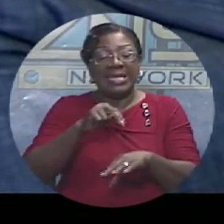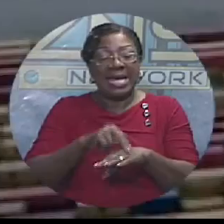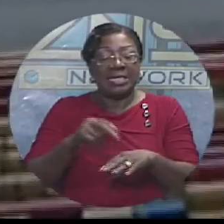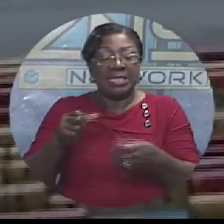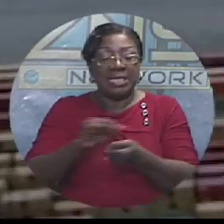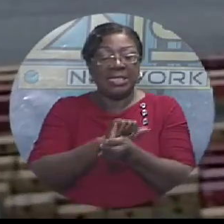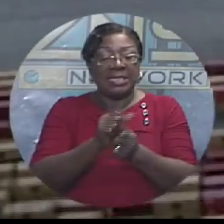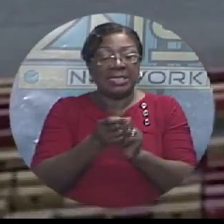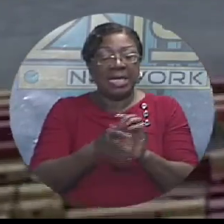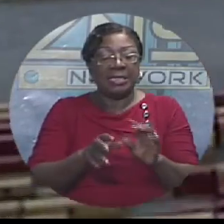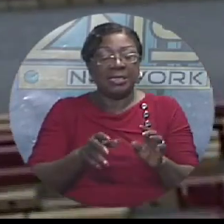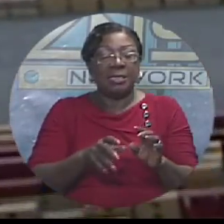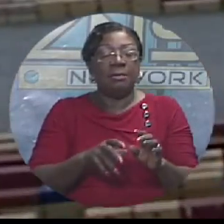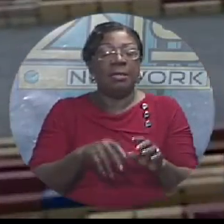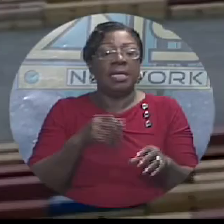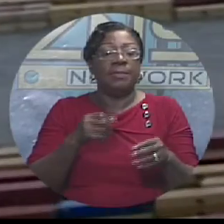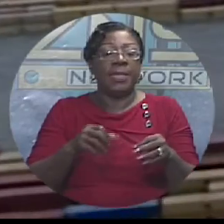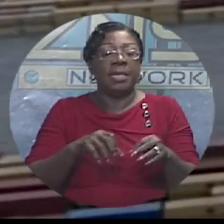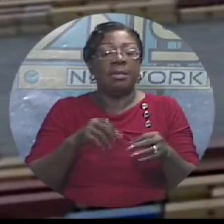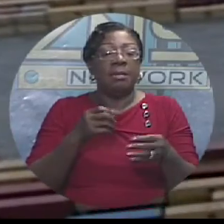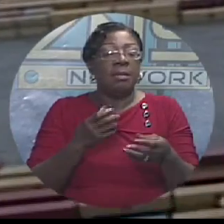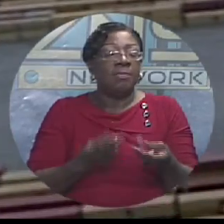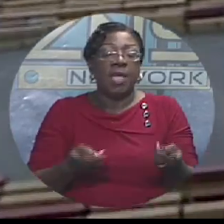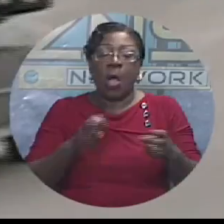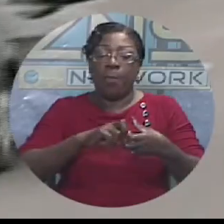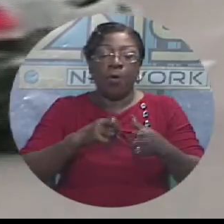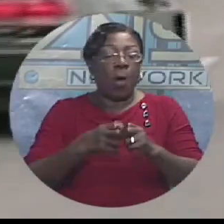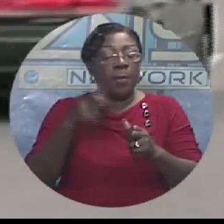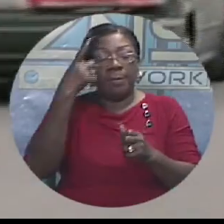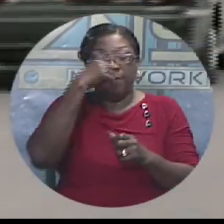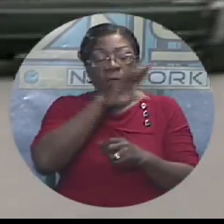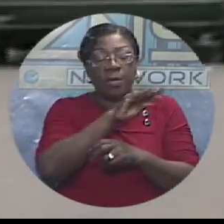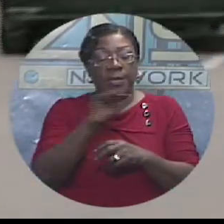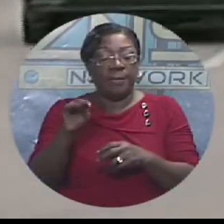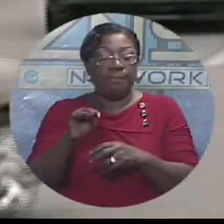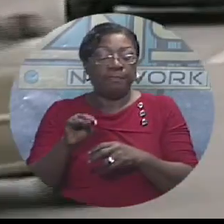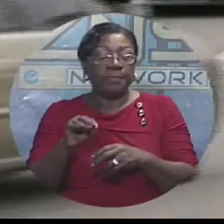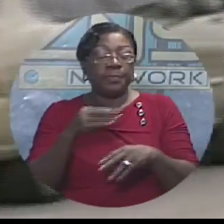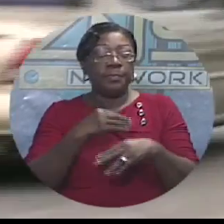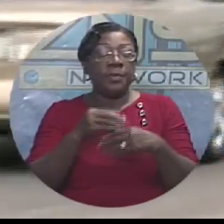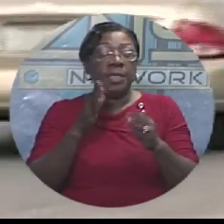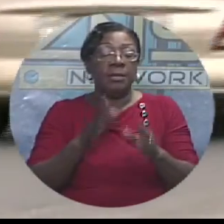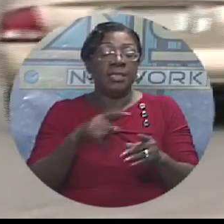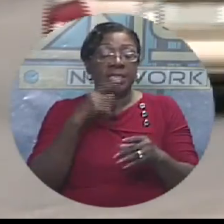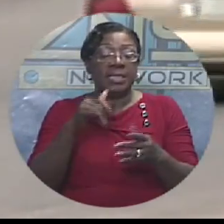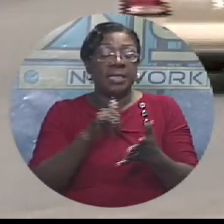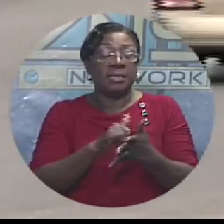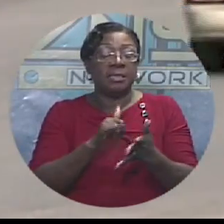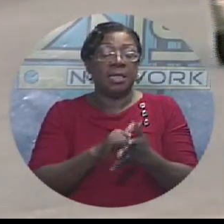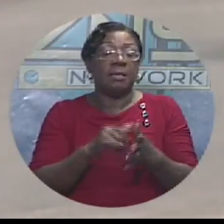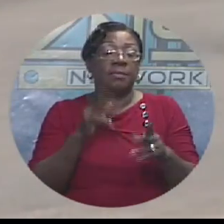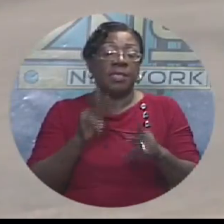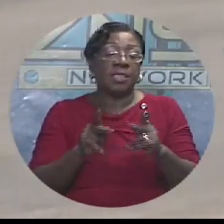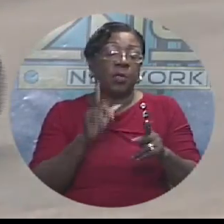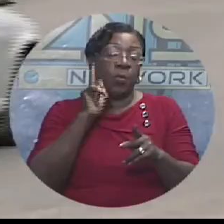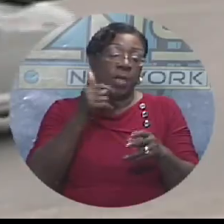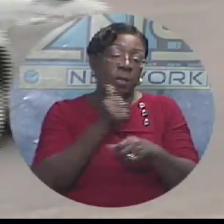risk to them. A number of recommendations were also made in the report that the minister said stakeholders will work